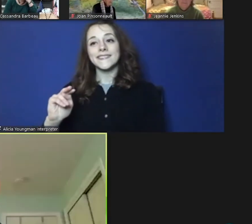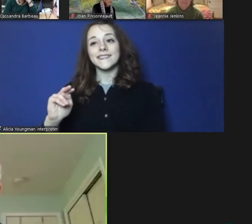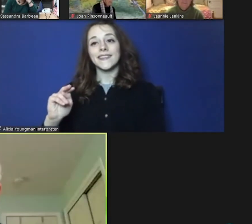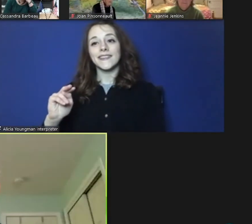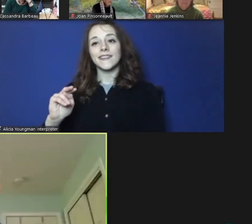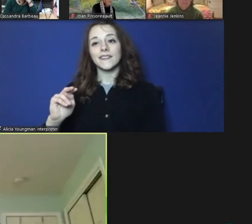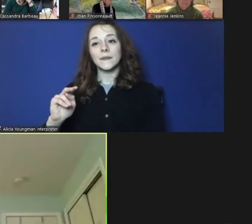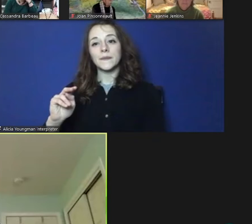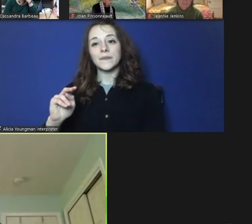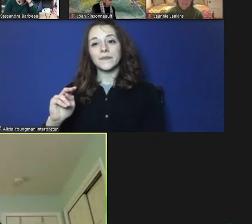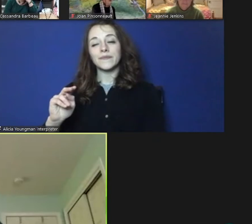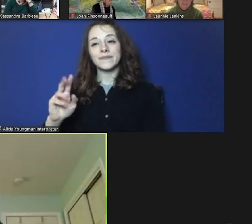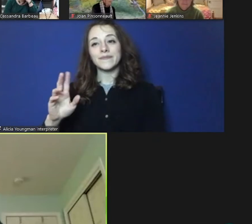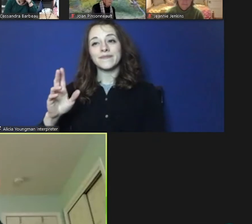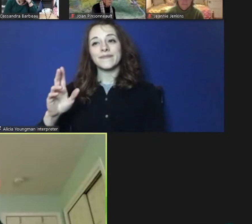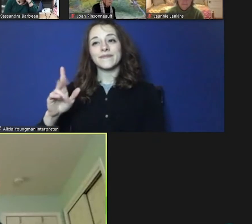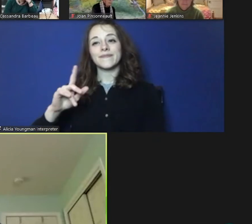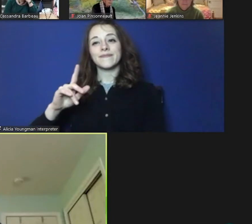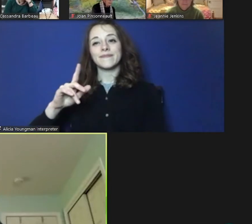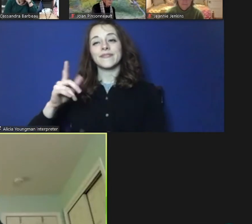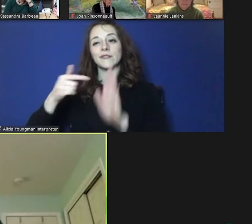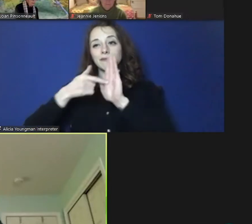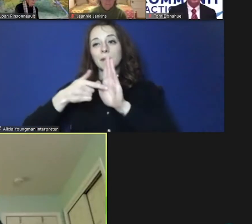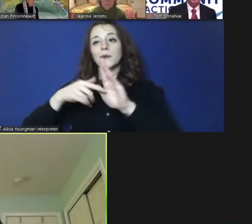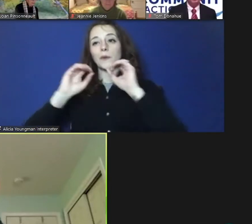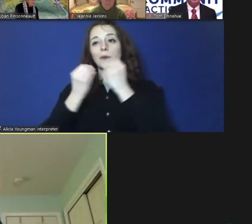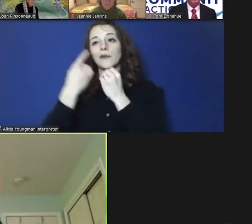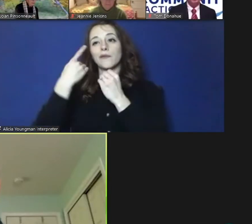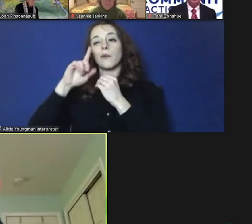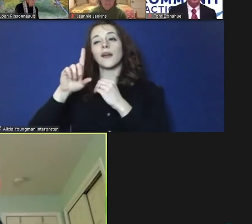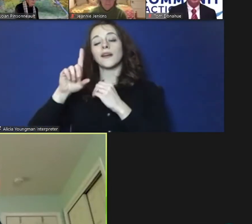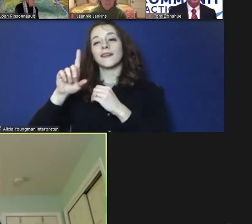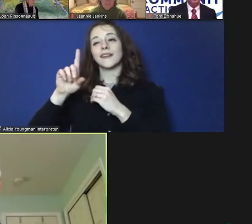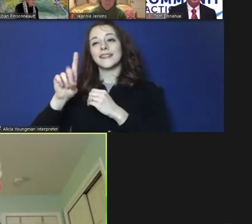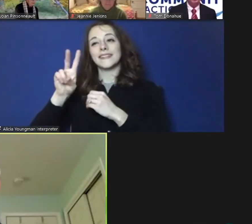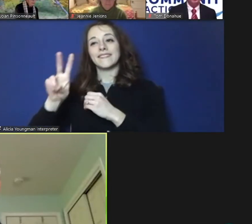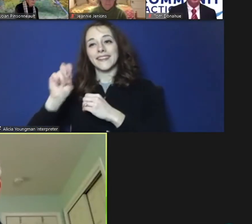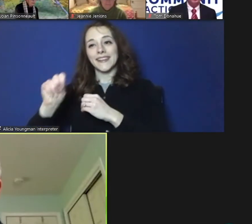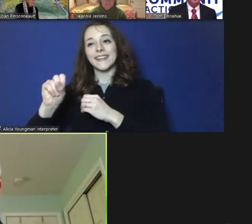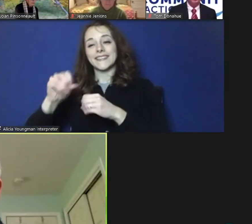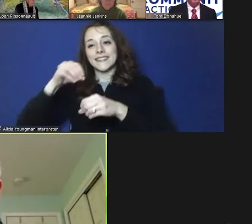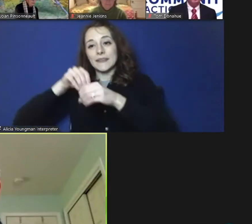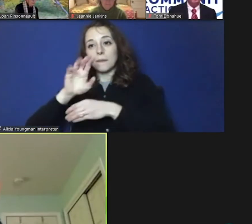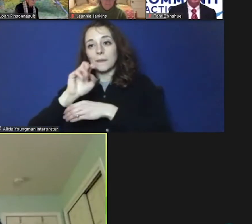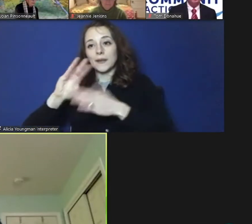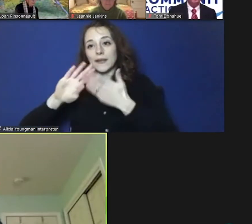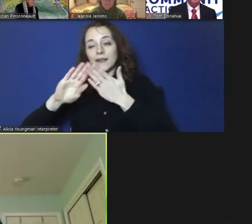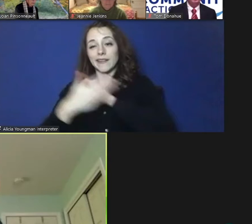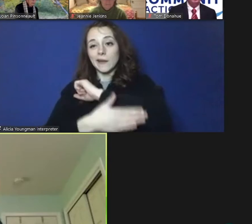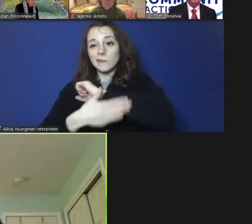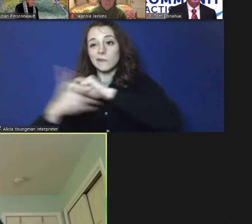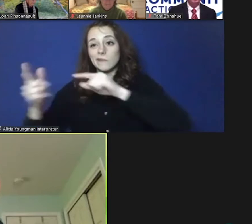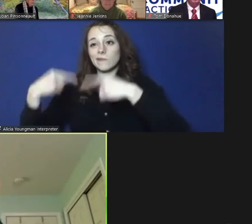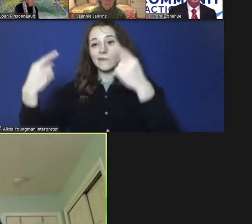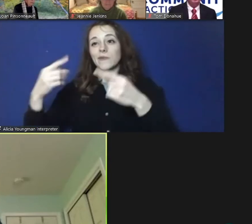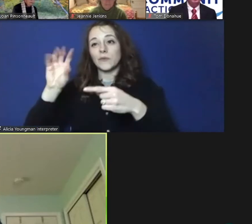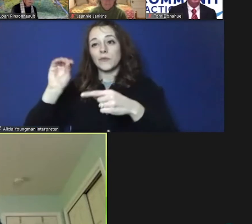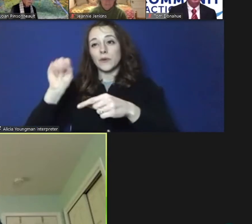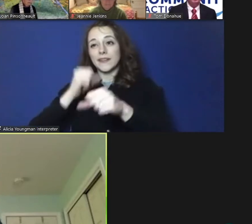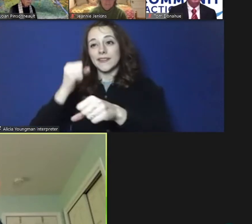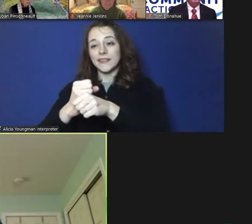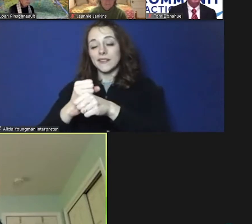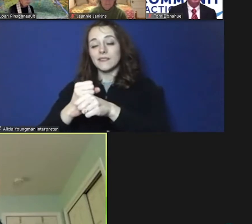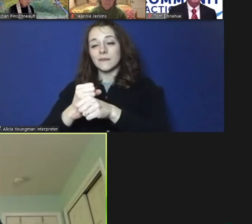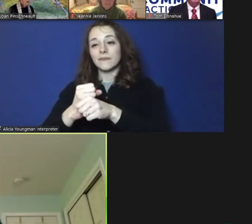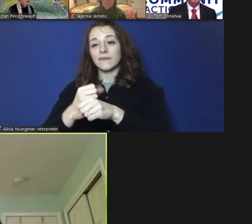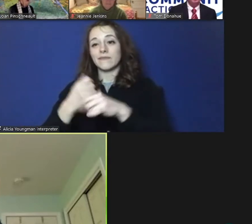organization for domestic and sexual violence in Bennington County and have been for 40 years. This